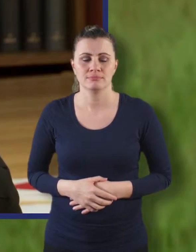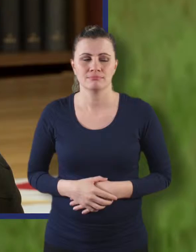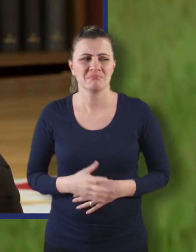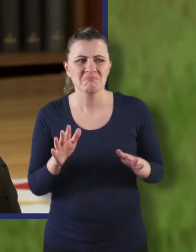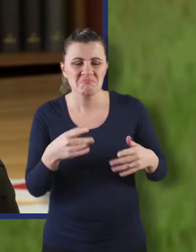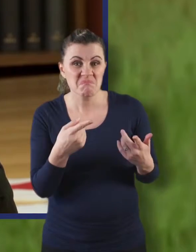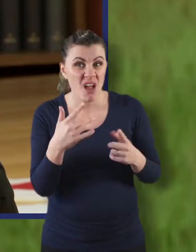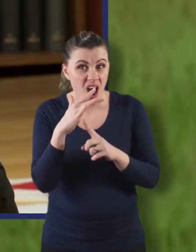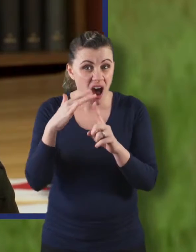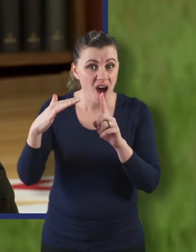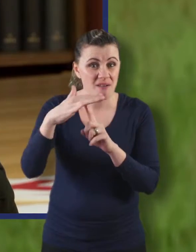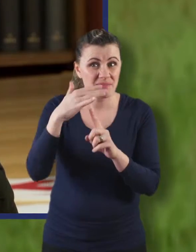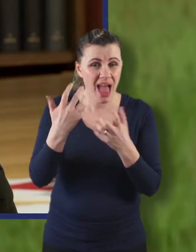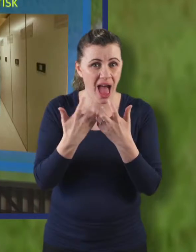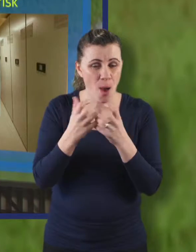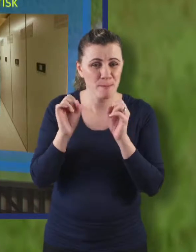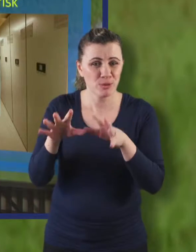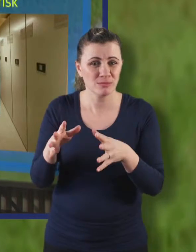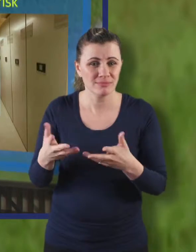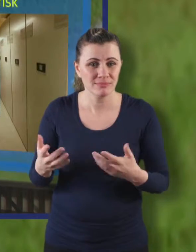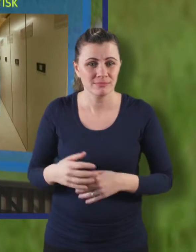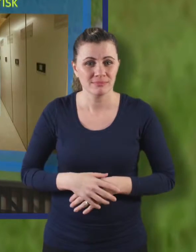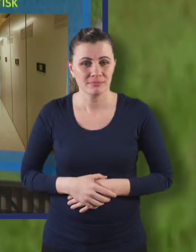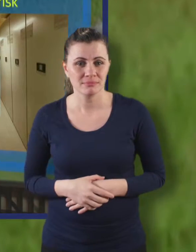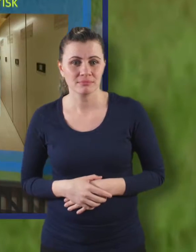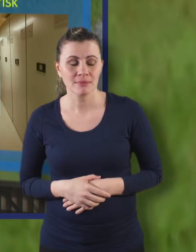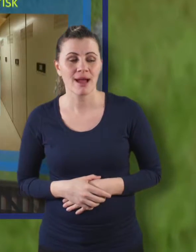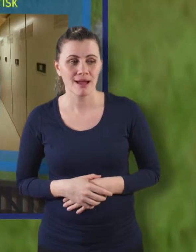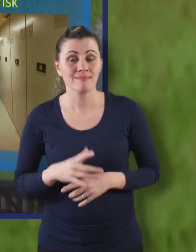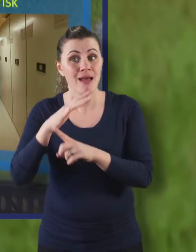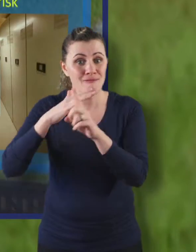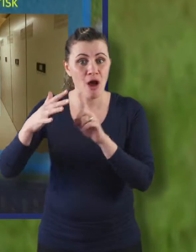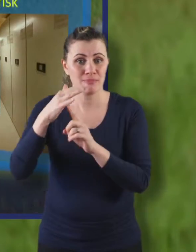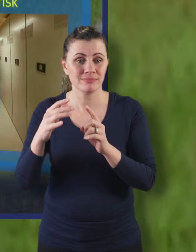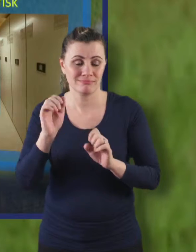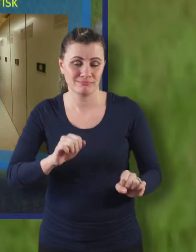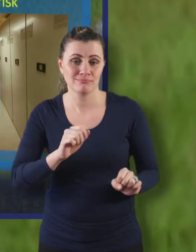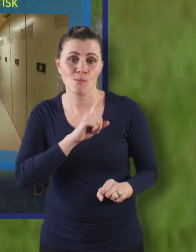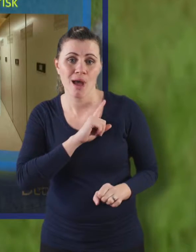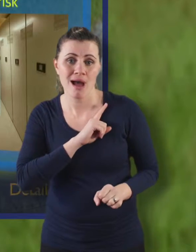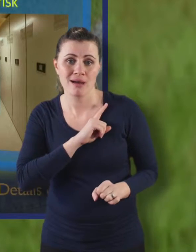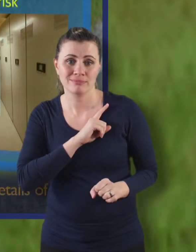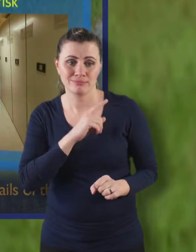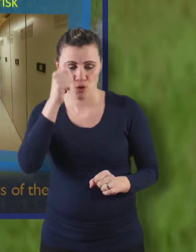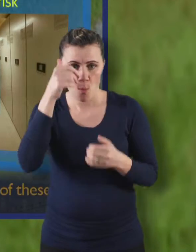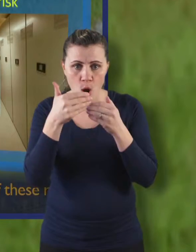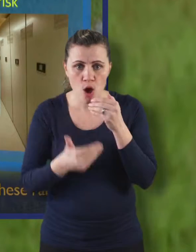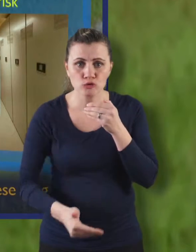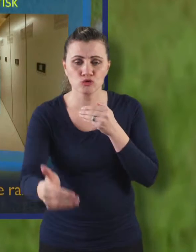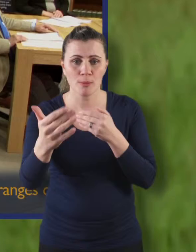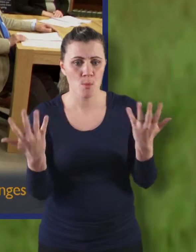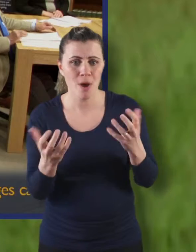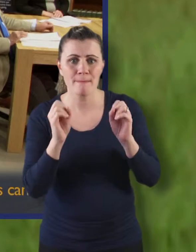The environment they're stored in? Yes, for long-term preservation, archives need to be kept within certain temperature and relative